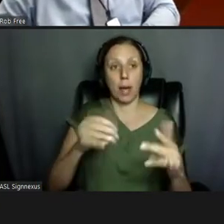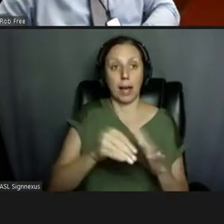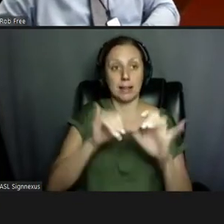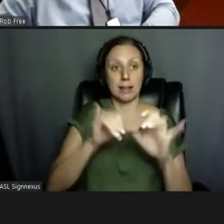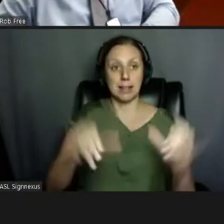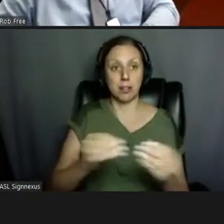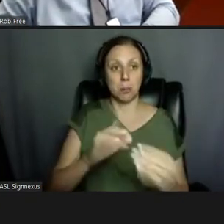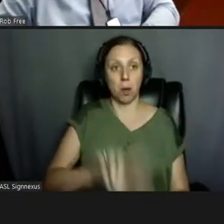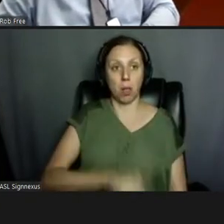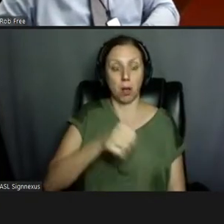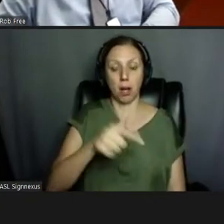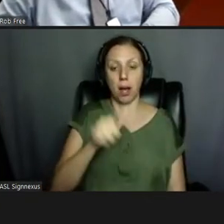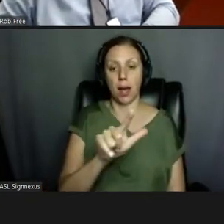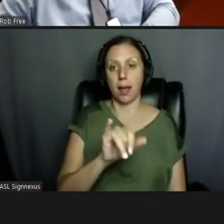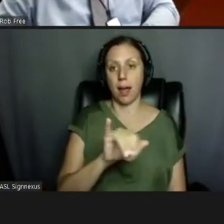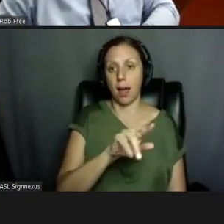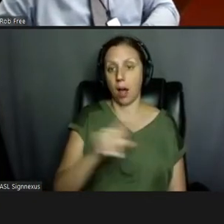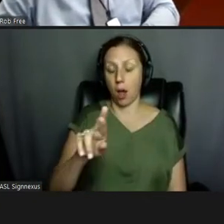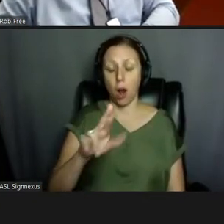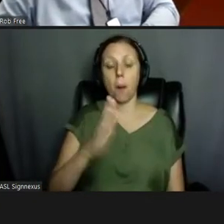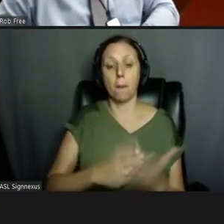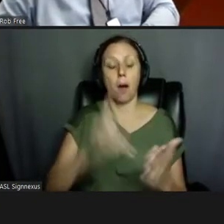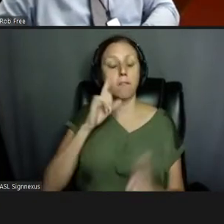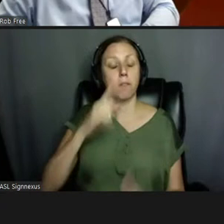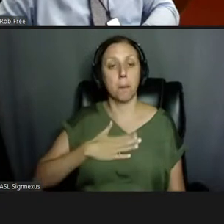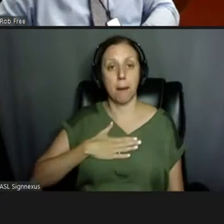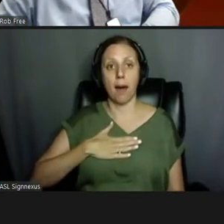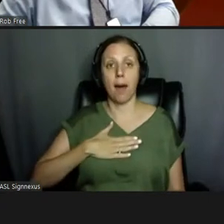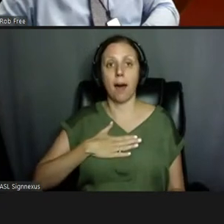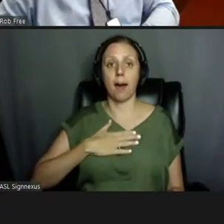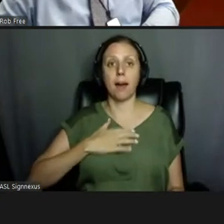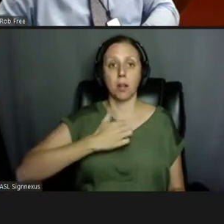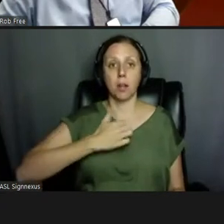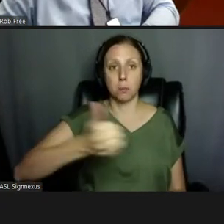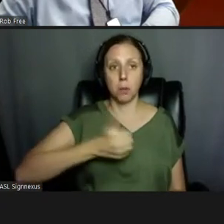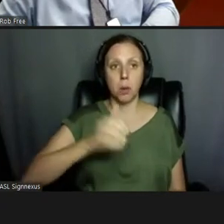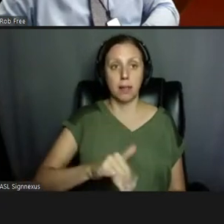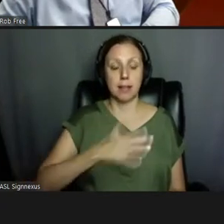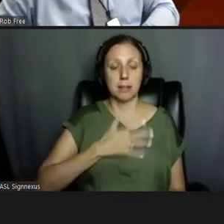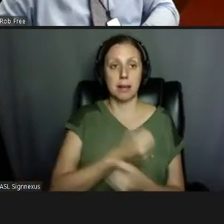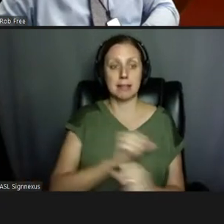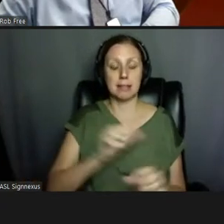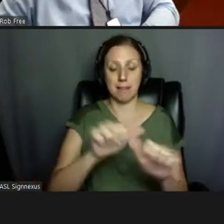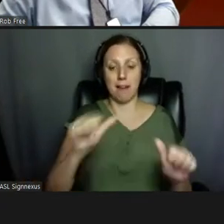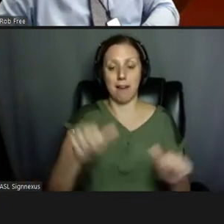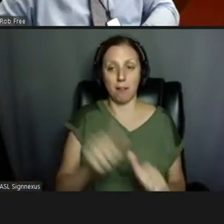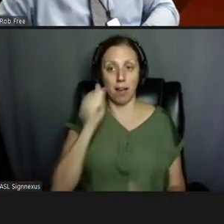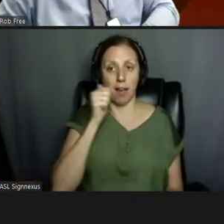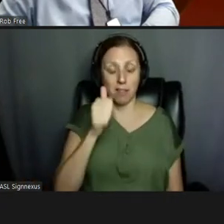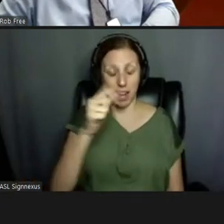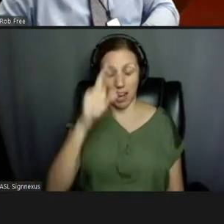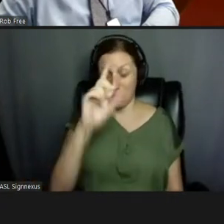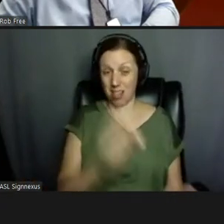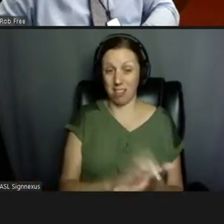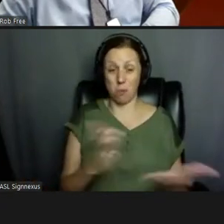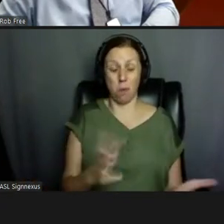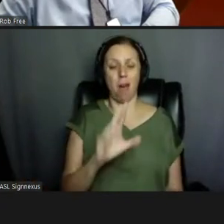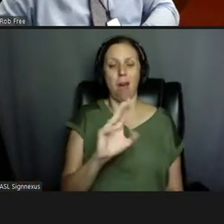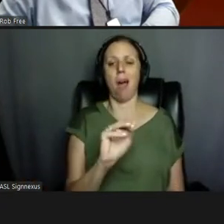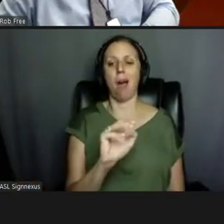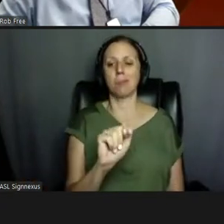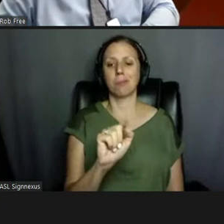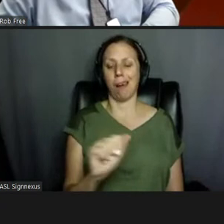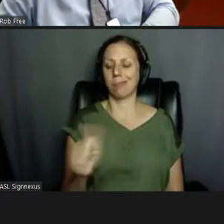The LIRR portion of my commute is my safe zone every single day. And I believe the MTA has a responsibility